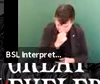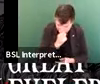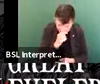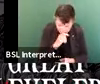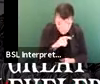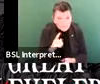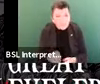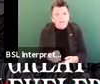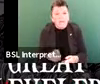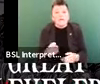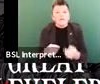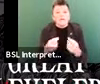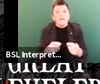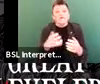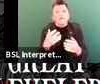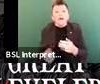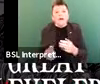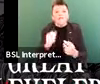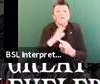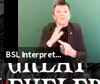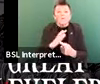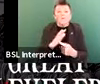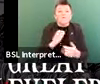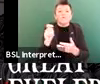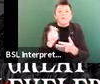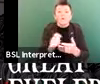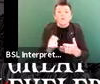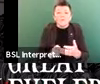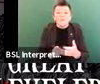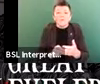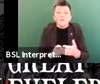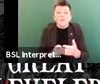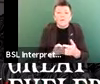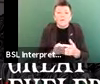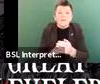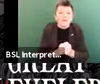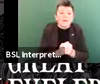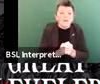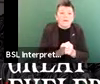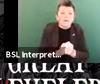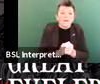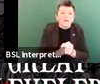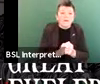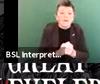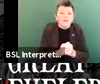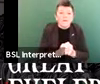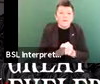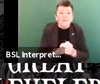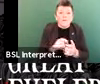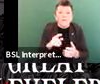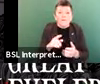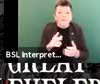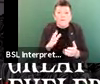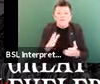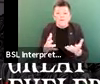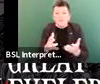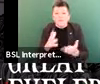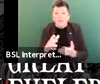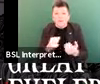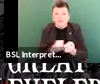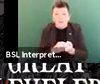an important author, Walter Scheidel, who underlined the degree to